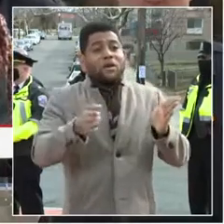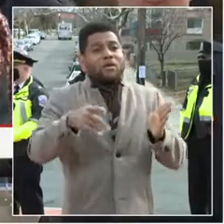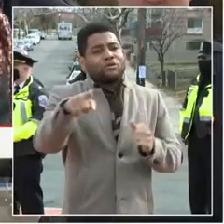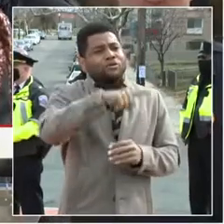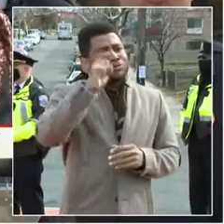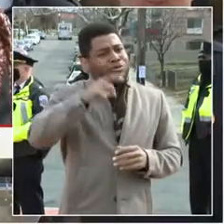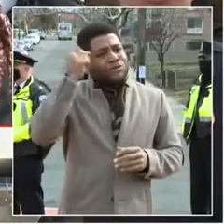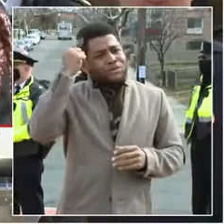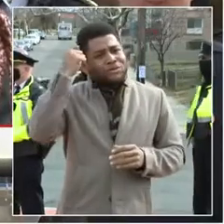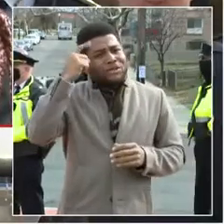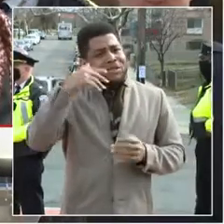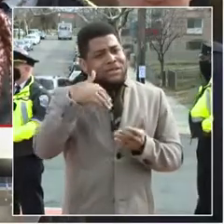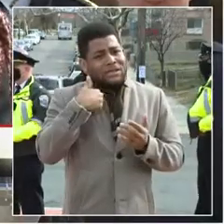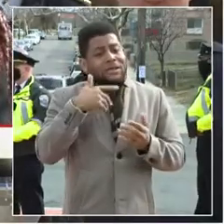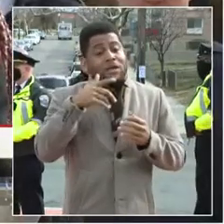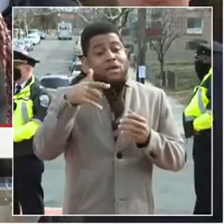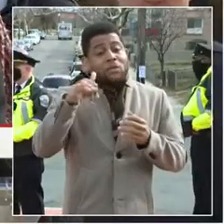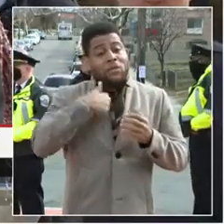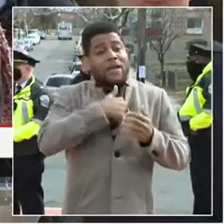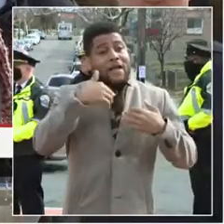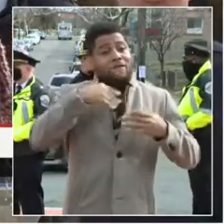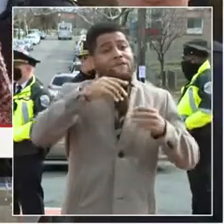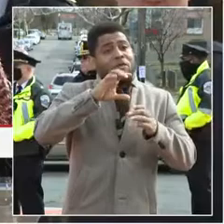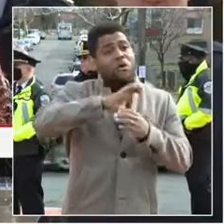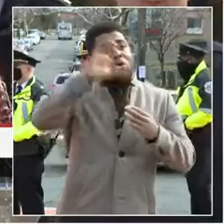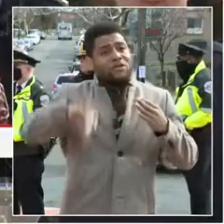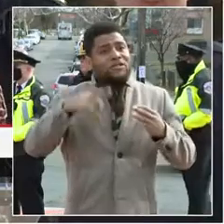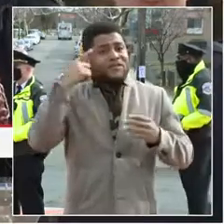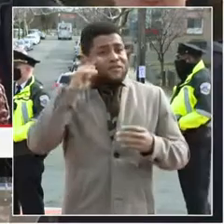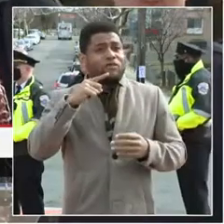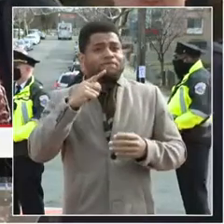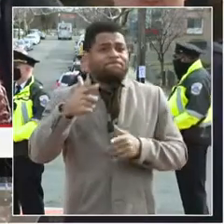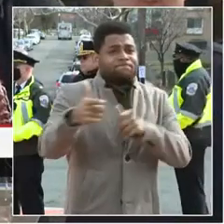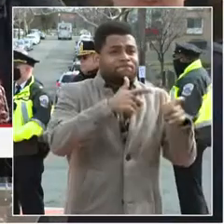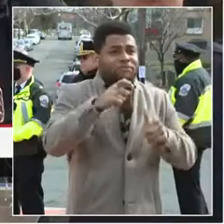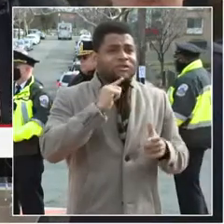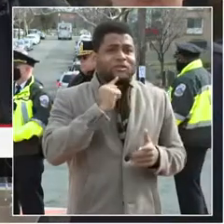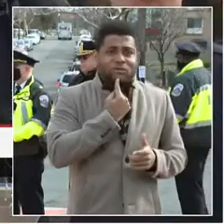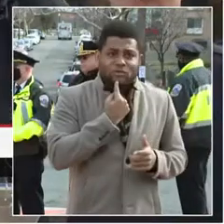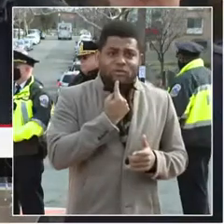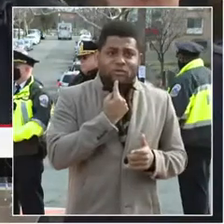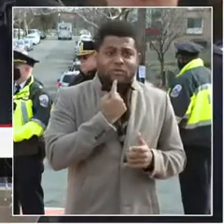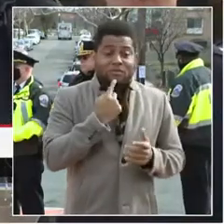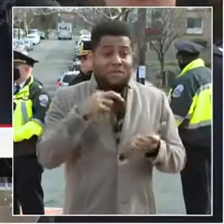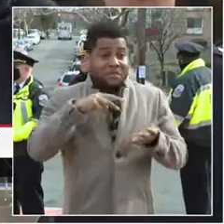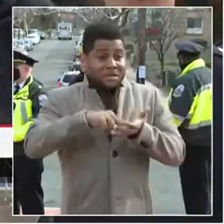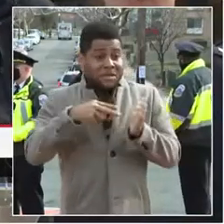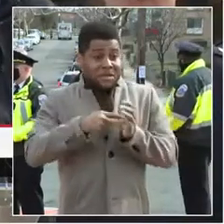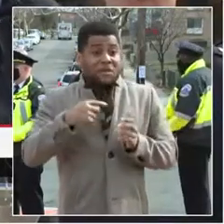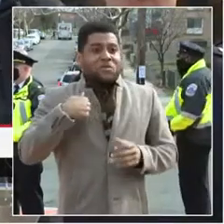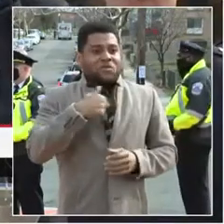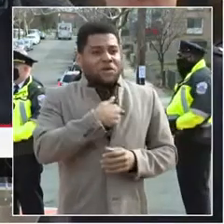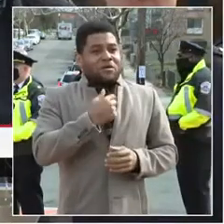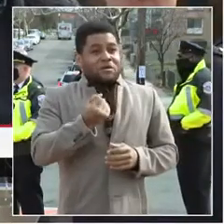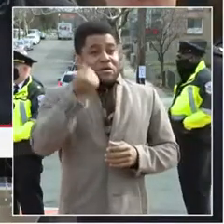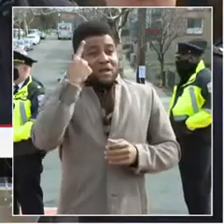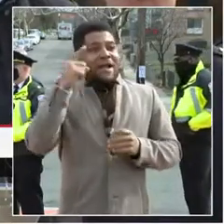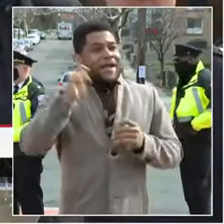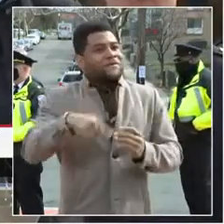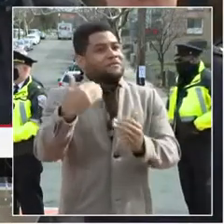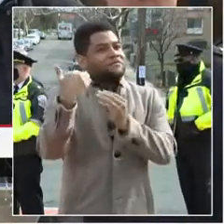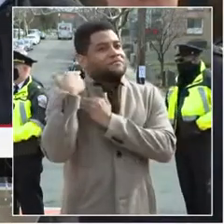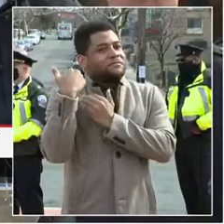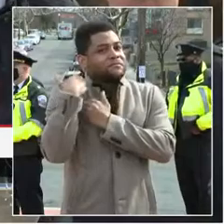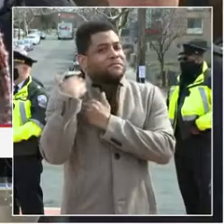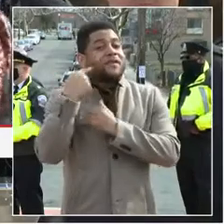and knows that we are committed to the certain delivery of accountability and justice.